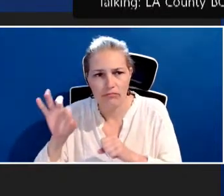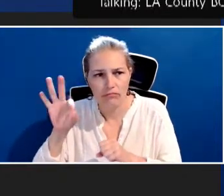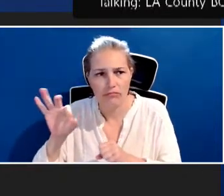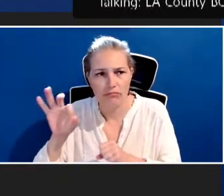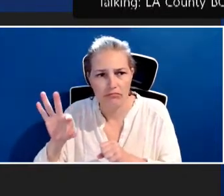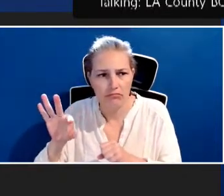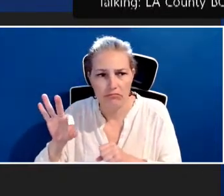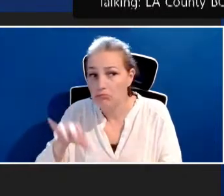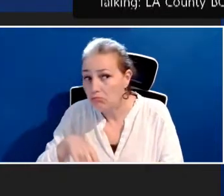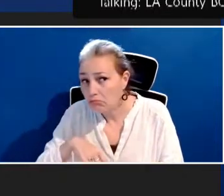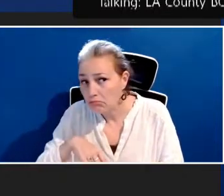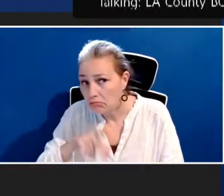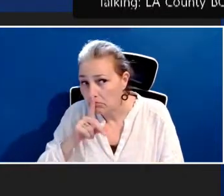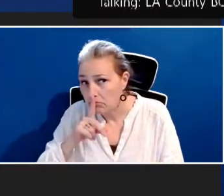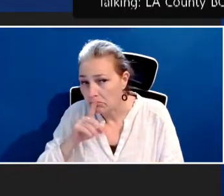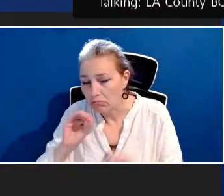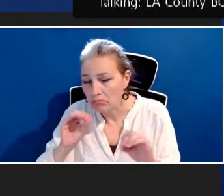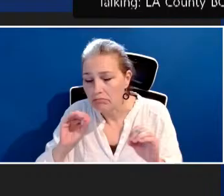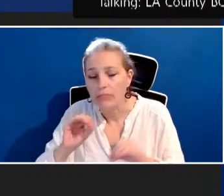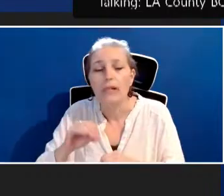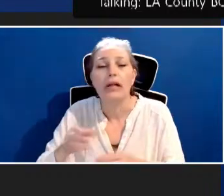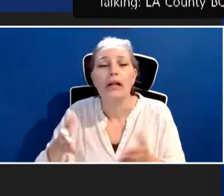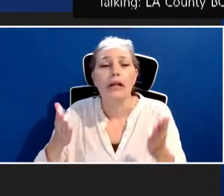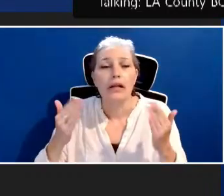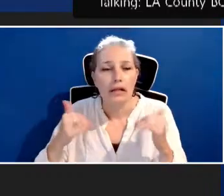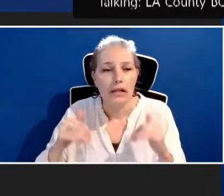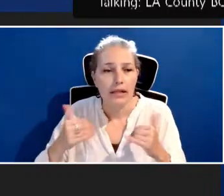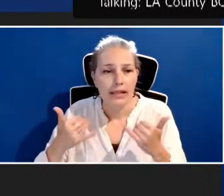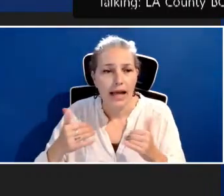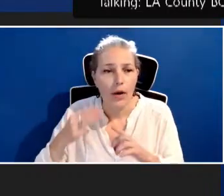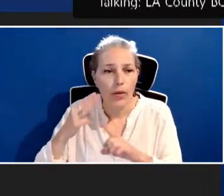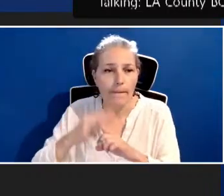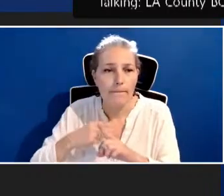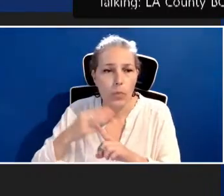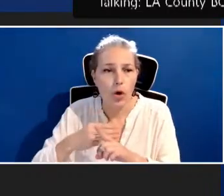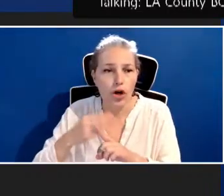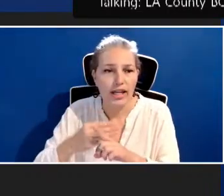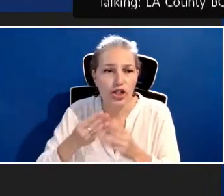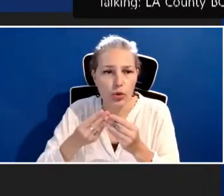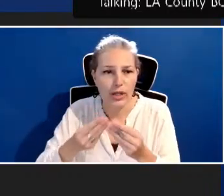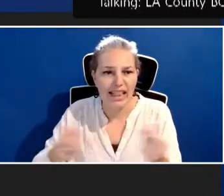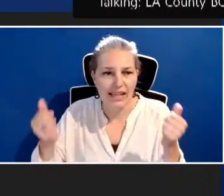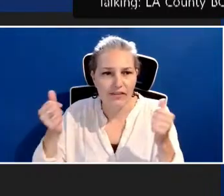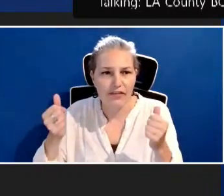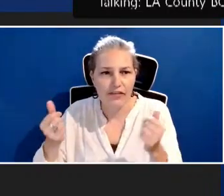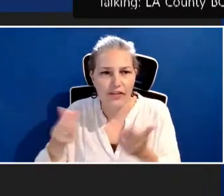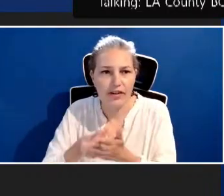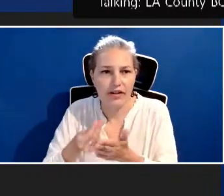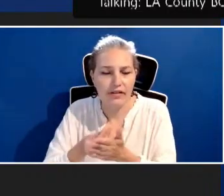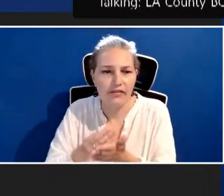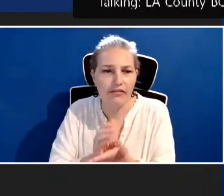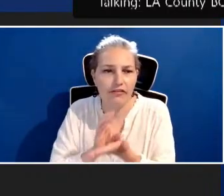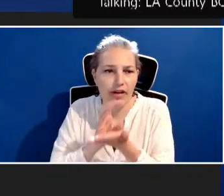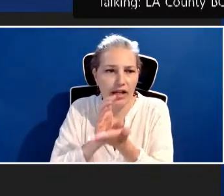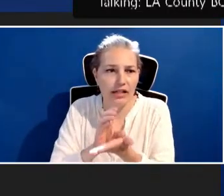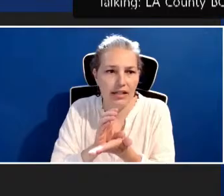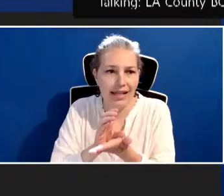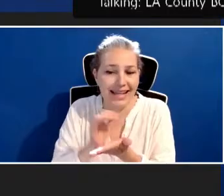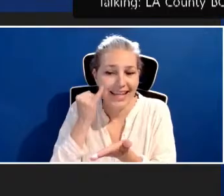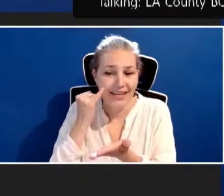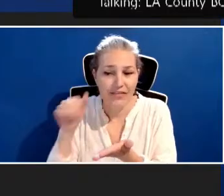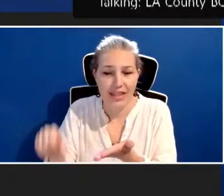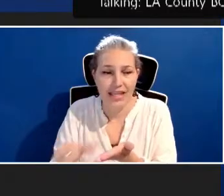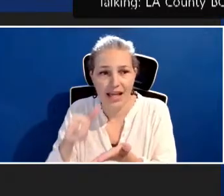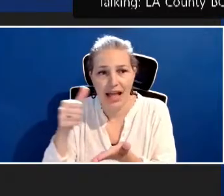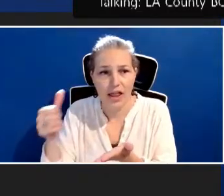Okay, moving on and turning back to the mortgage relief fund. What if the other home that we own